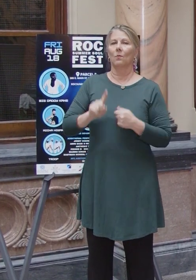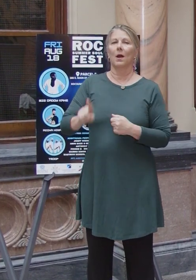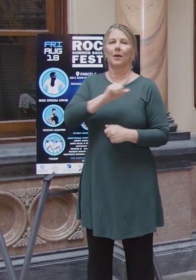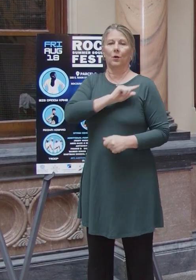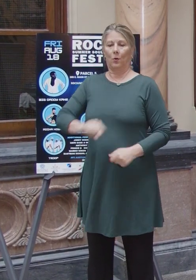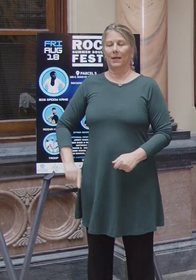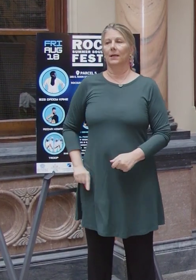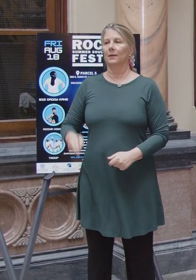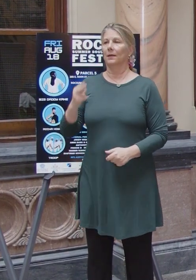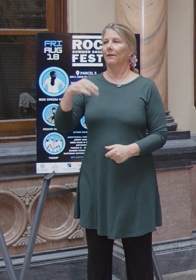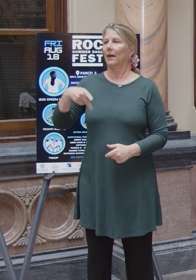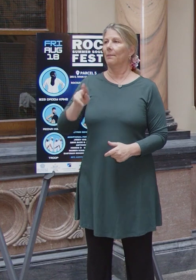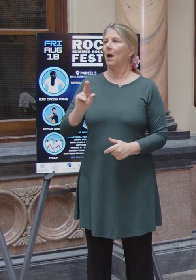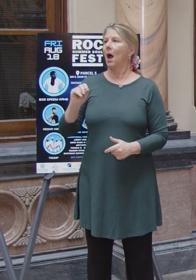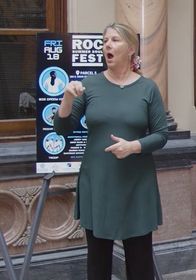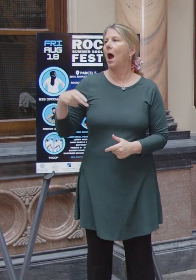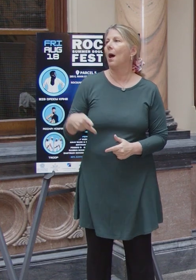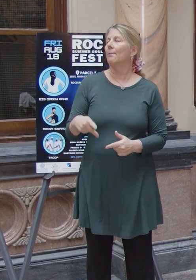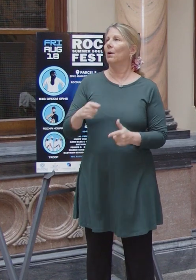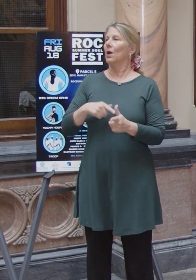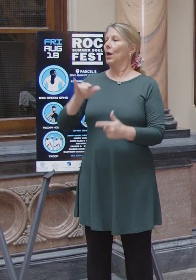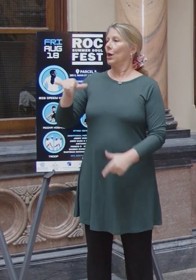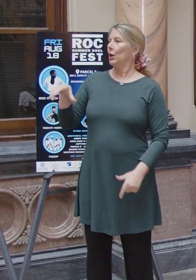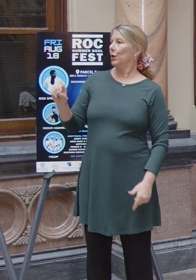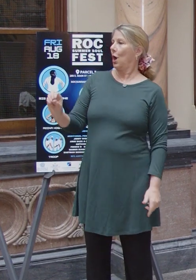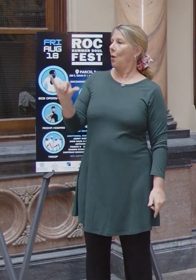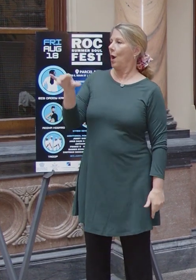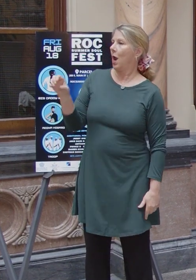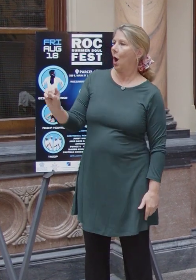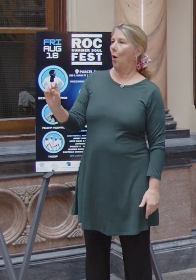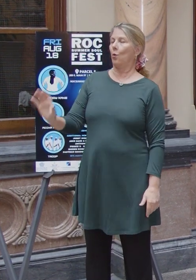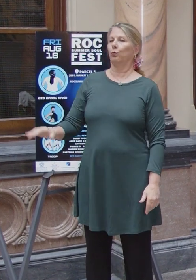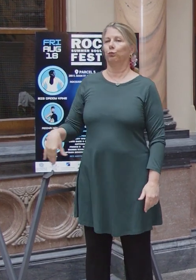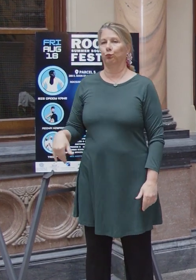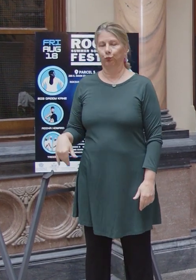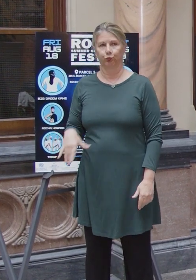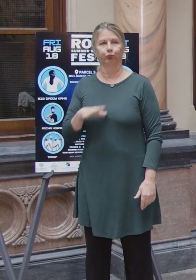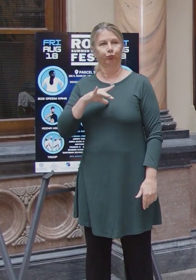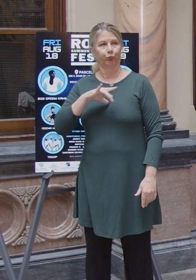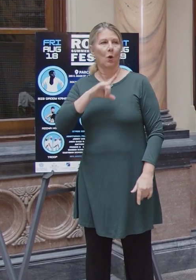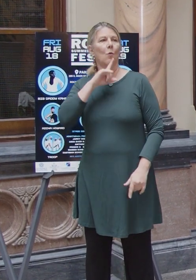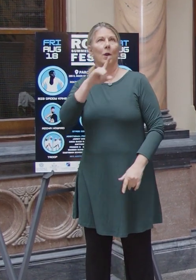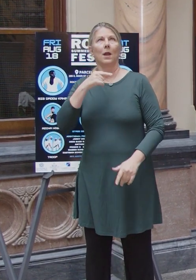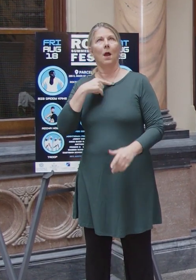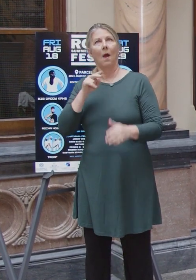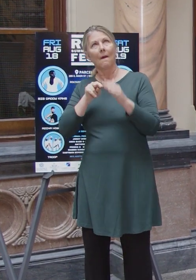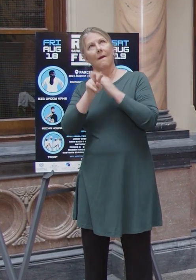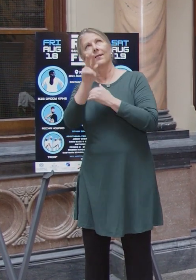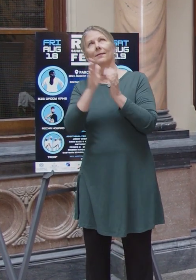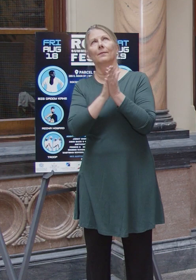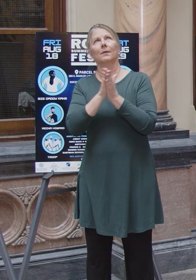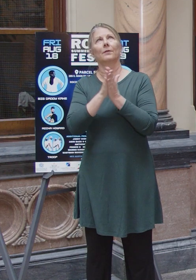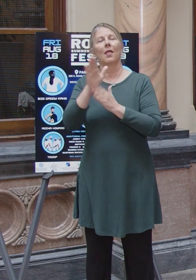hip-hop, Yo-Yo. Can't play with my Yo-Yo. Absolutely. So we're absolutely looking forward to that as well,